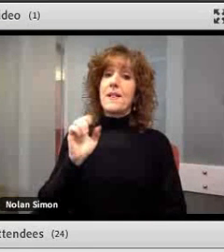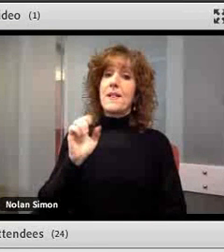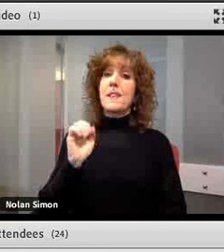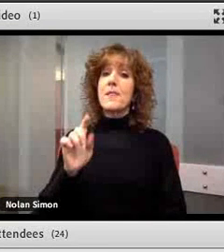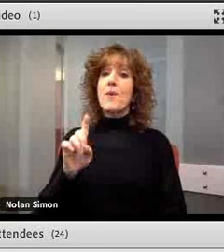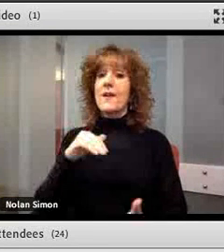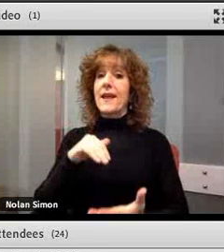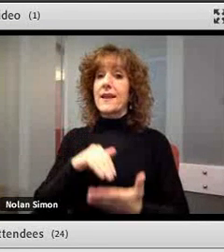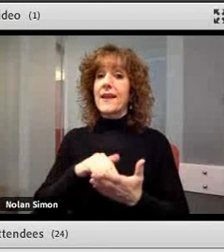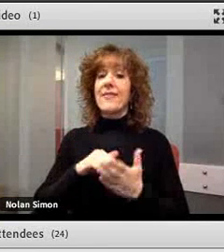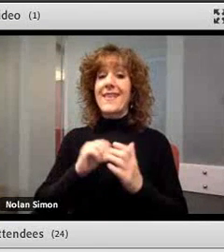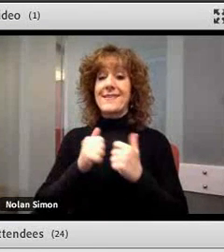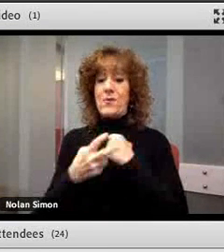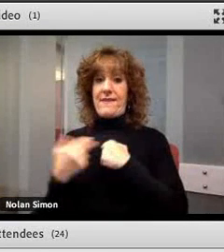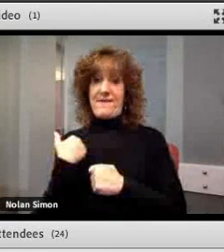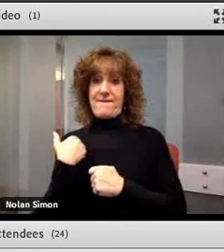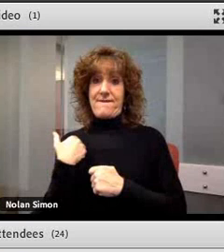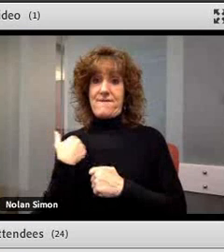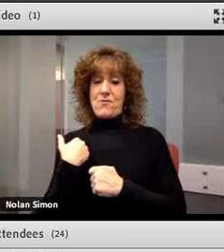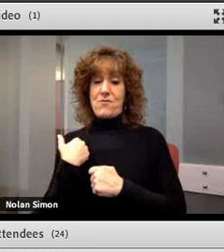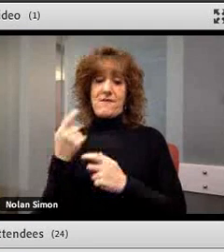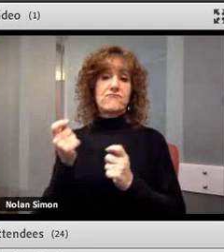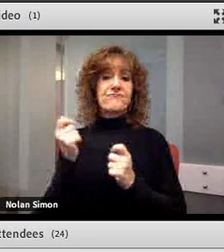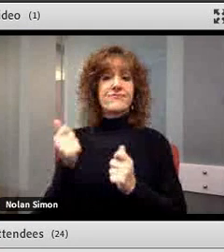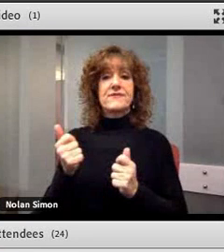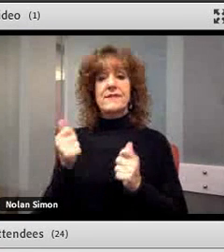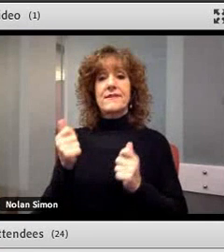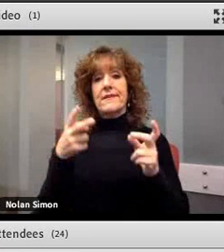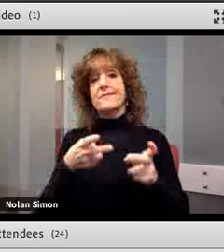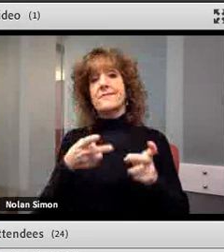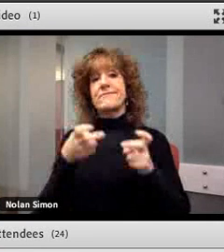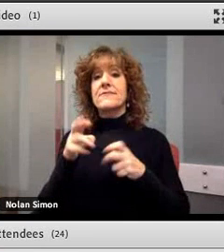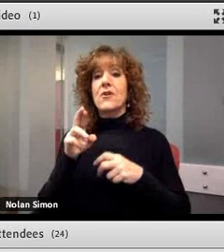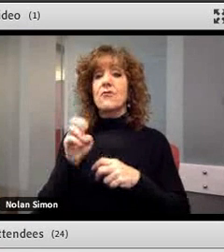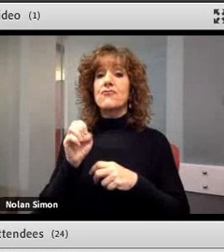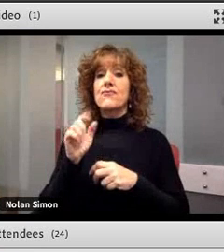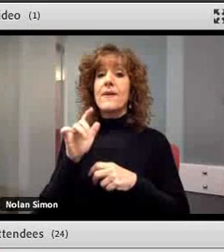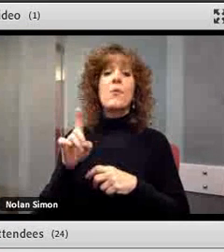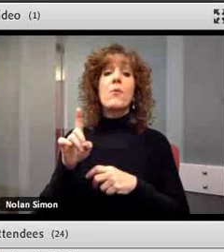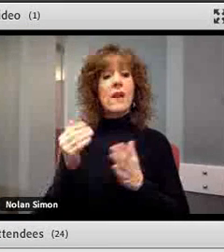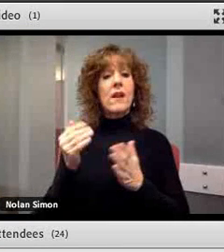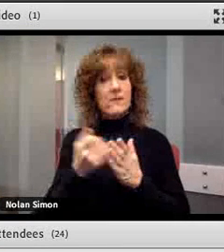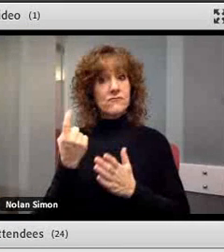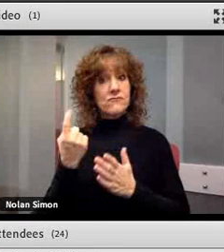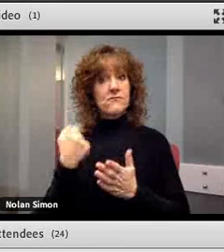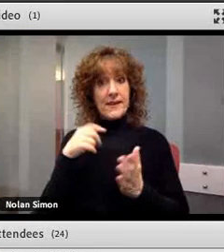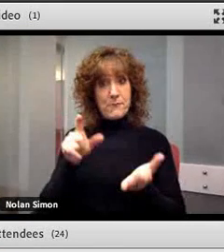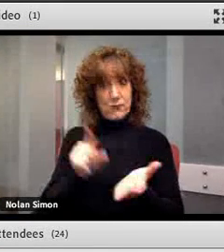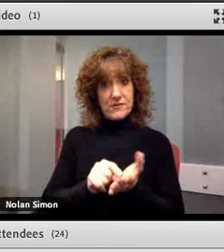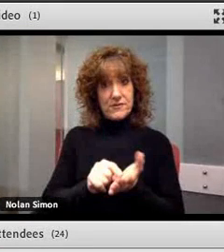So this is how I saved it before, and I instantly reloaded it. And again, I can print it.